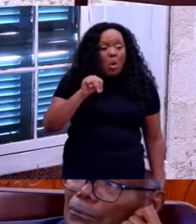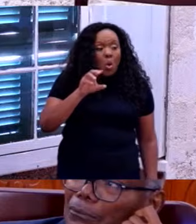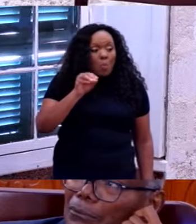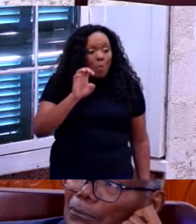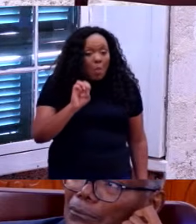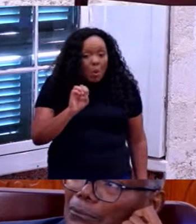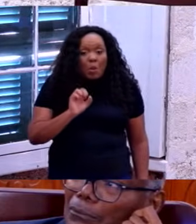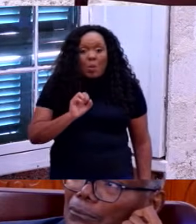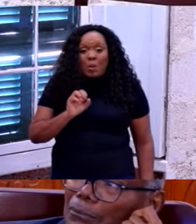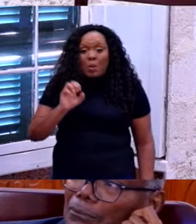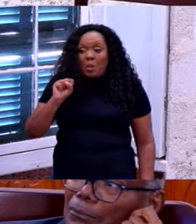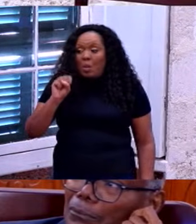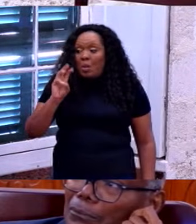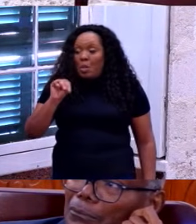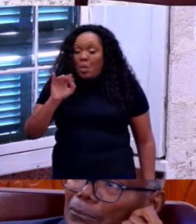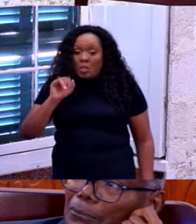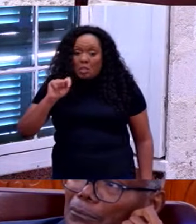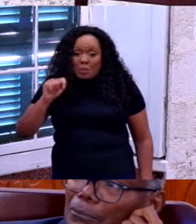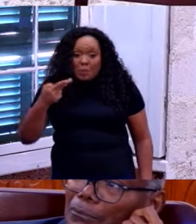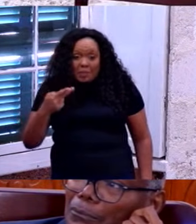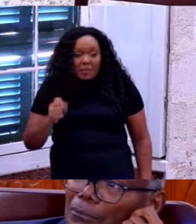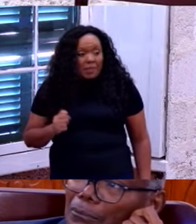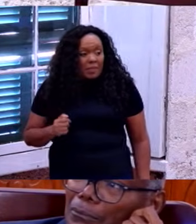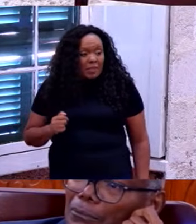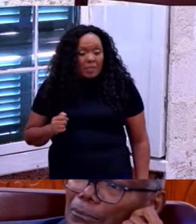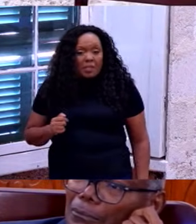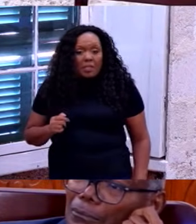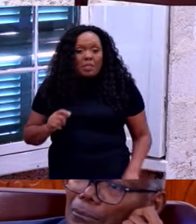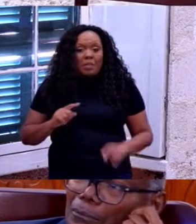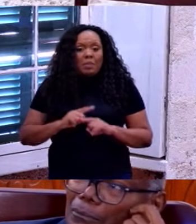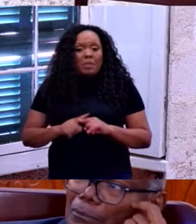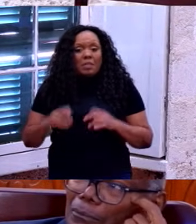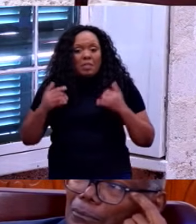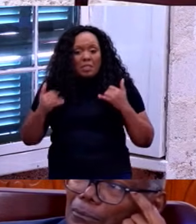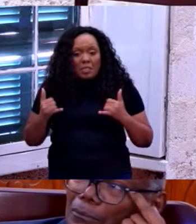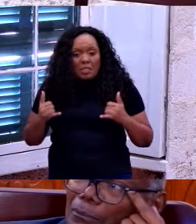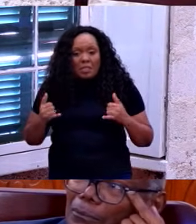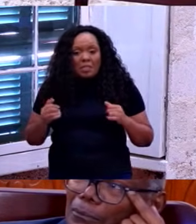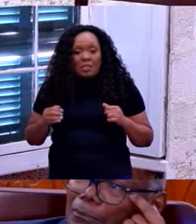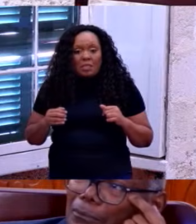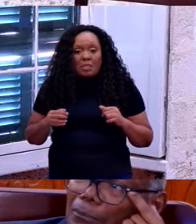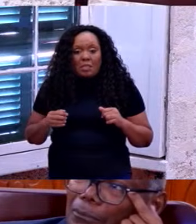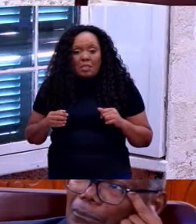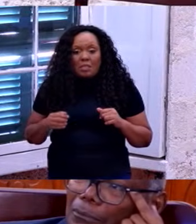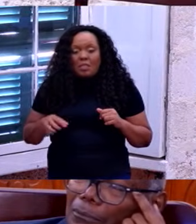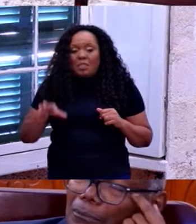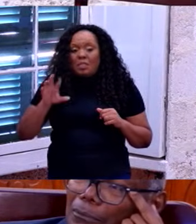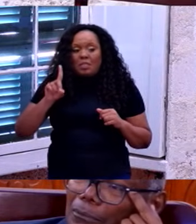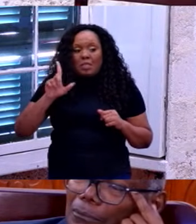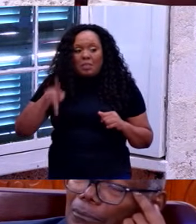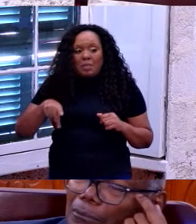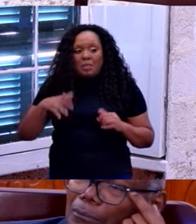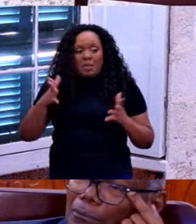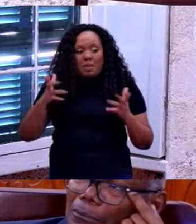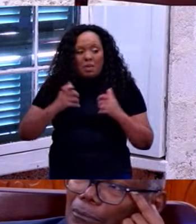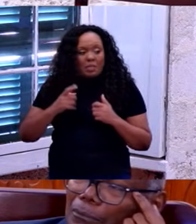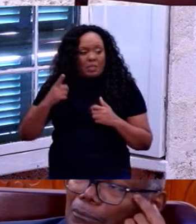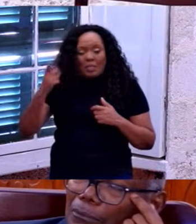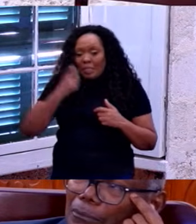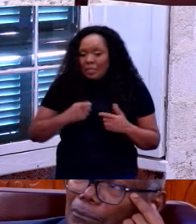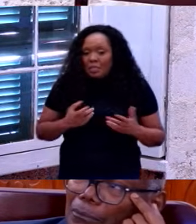on the Democratic Labour Party side. But no, today the Democratic Labour Party is raising questions